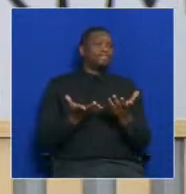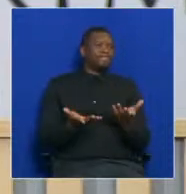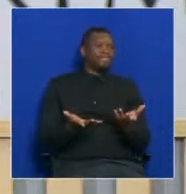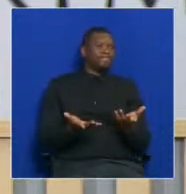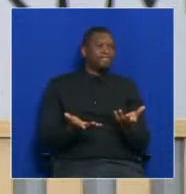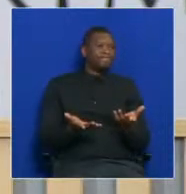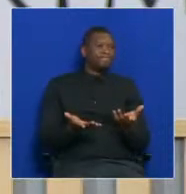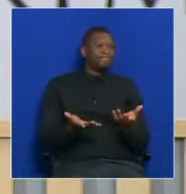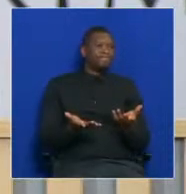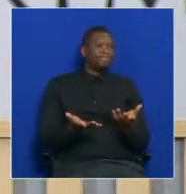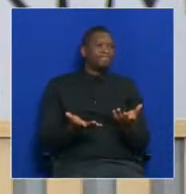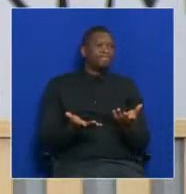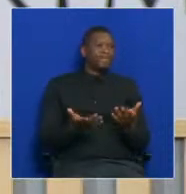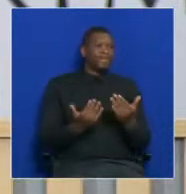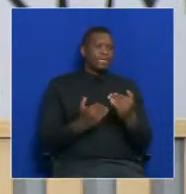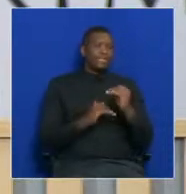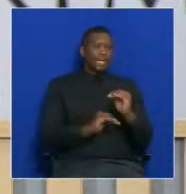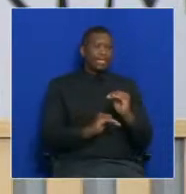Section